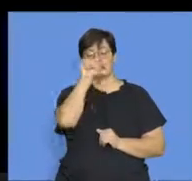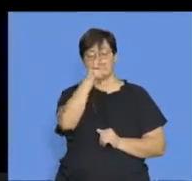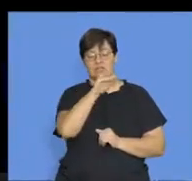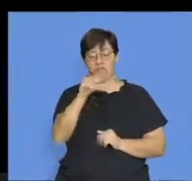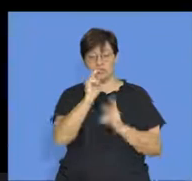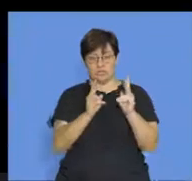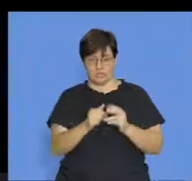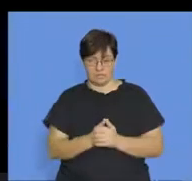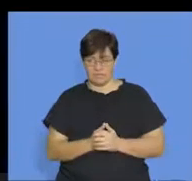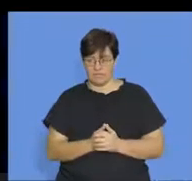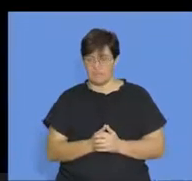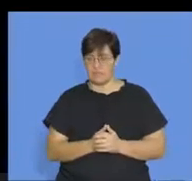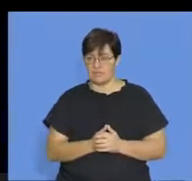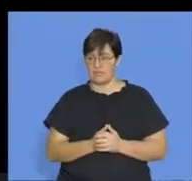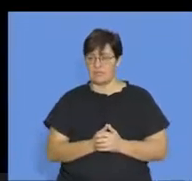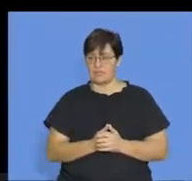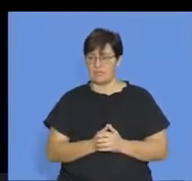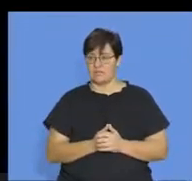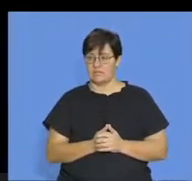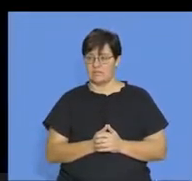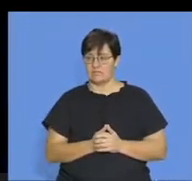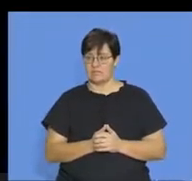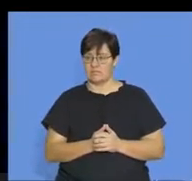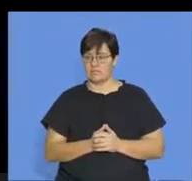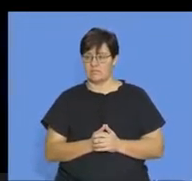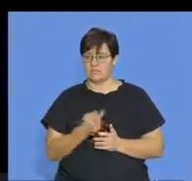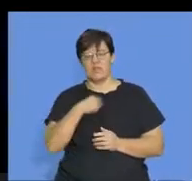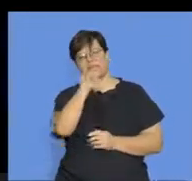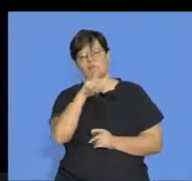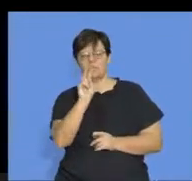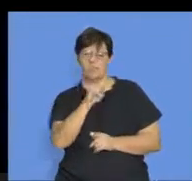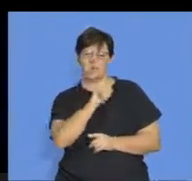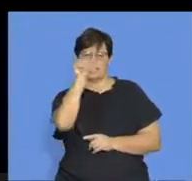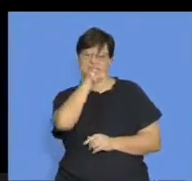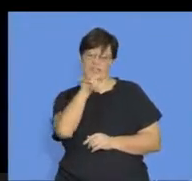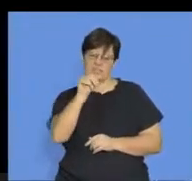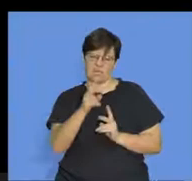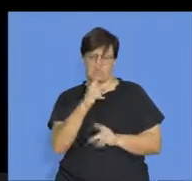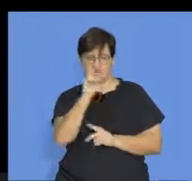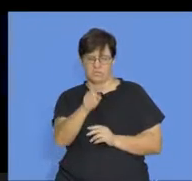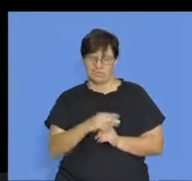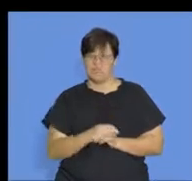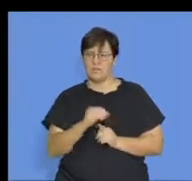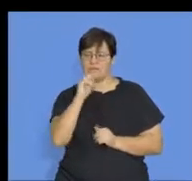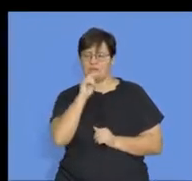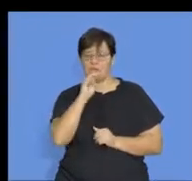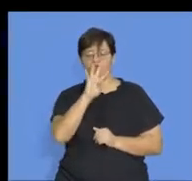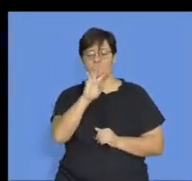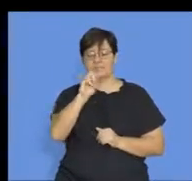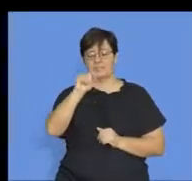is 6 months, so I'm just going to divide by 2, right, and an amount